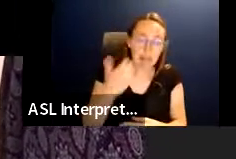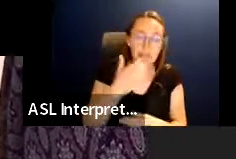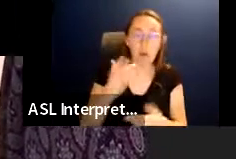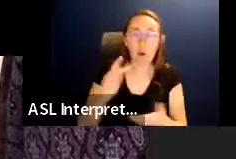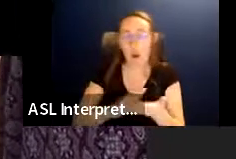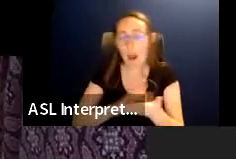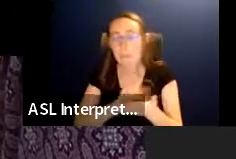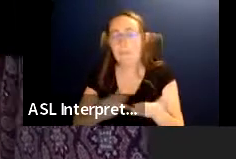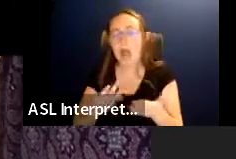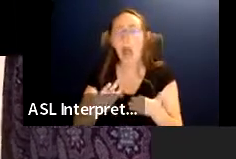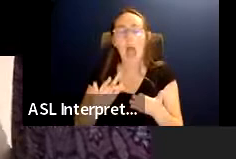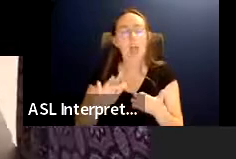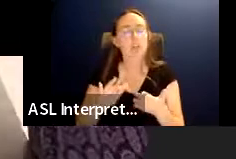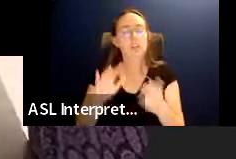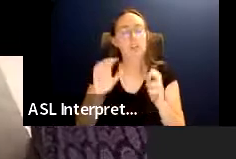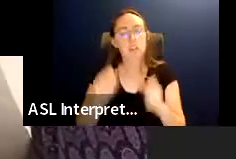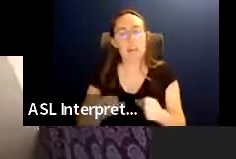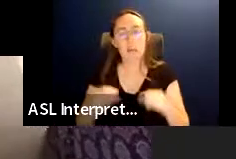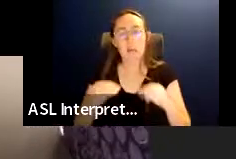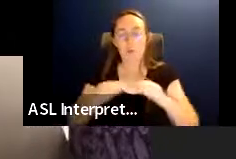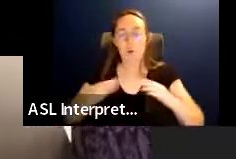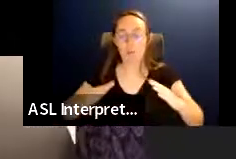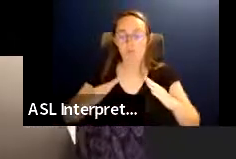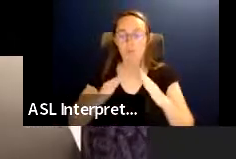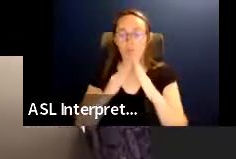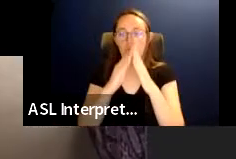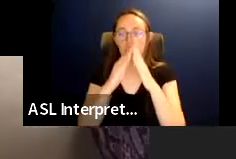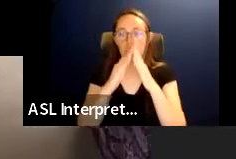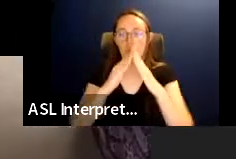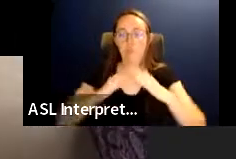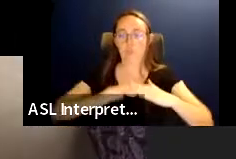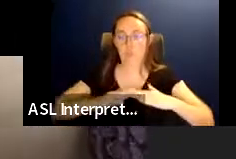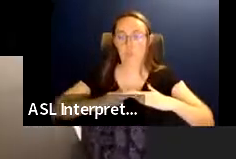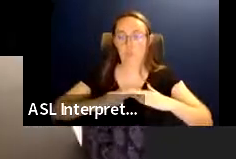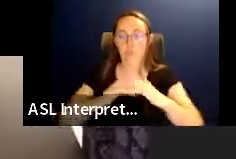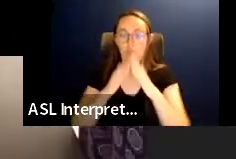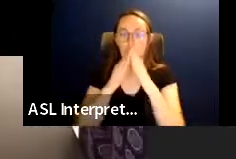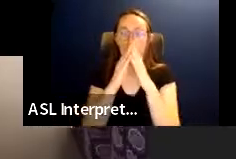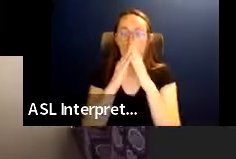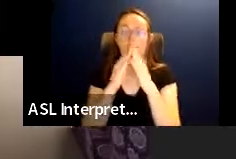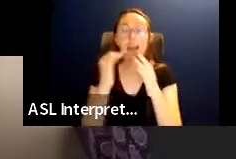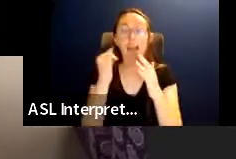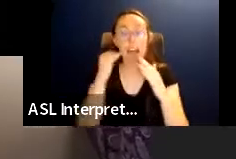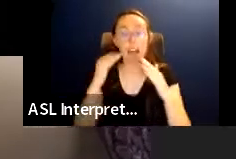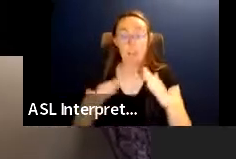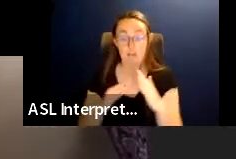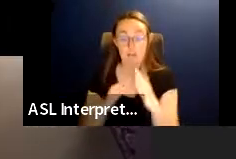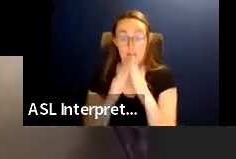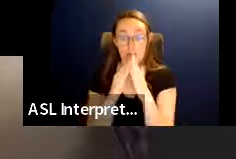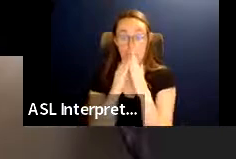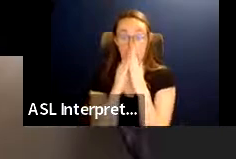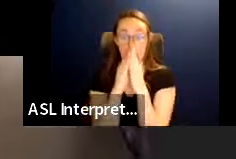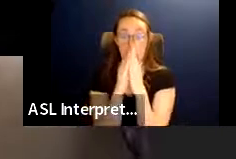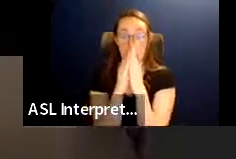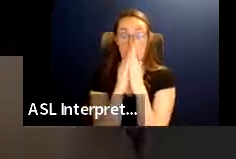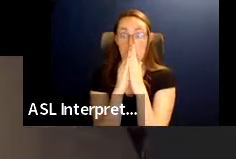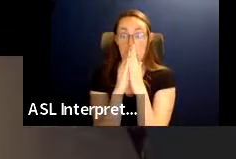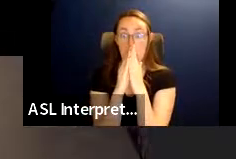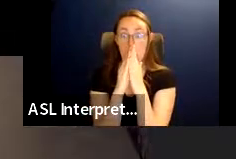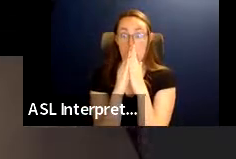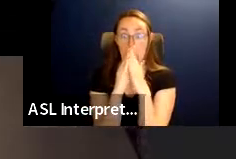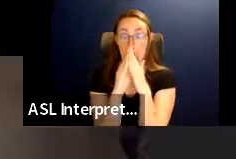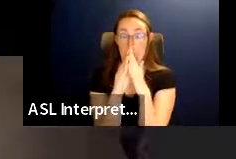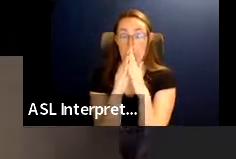can change, you can make it steeper or shallower. If I make it steeper and slide it all the way up so that it's